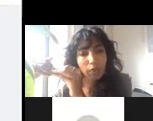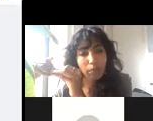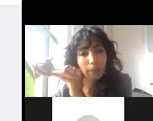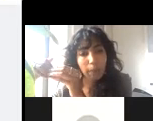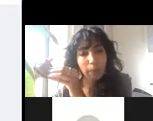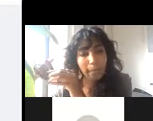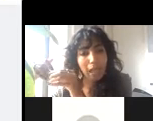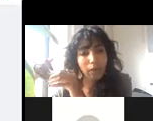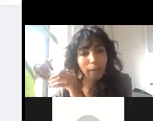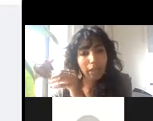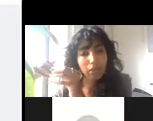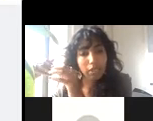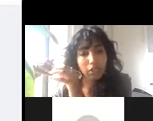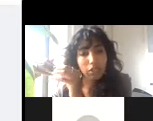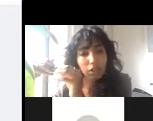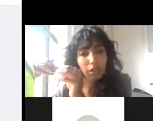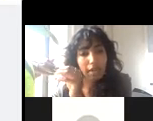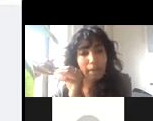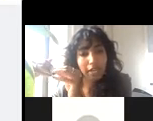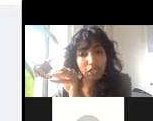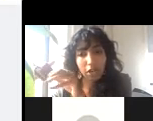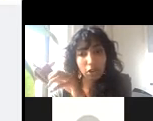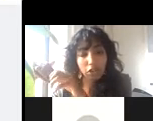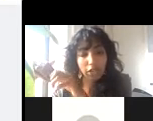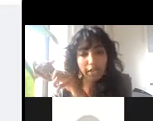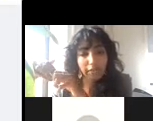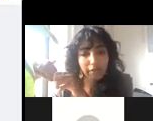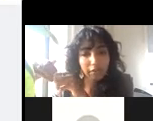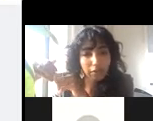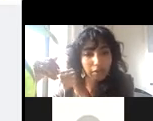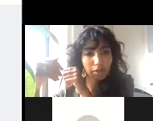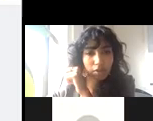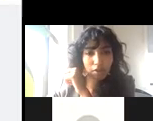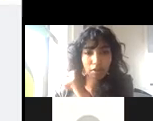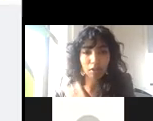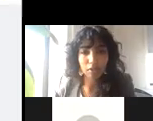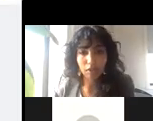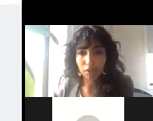how we build and imagine an alternative.